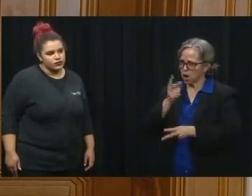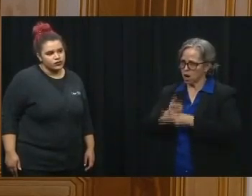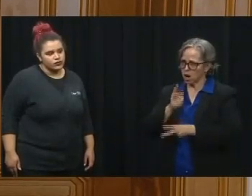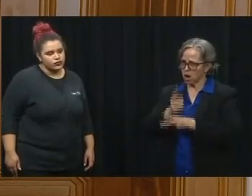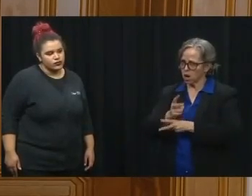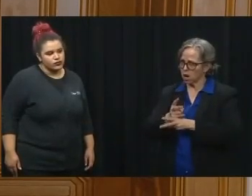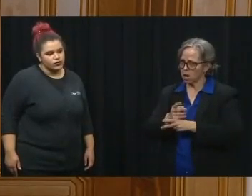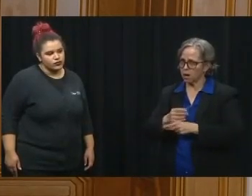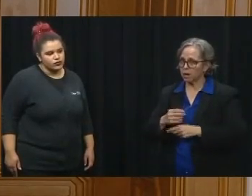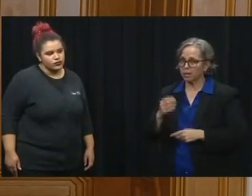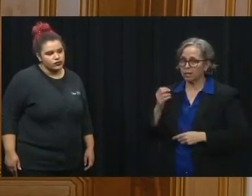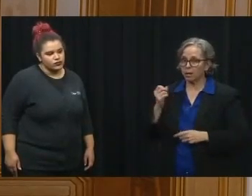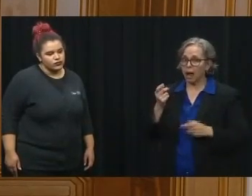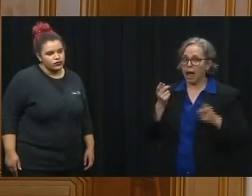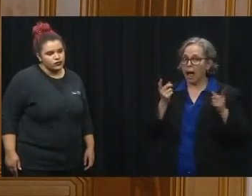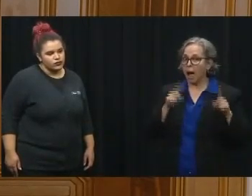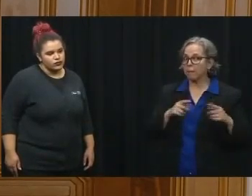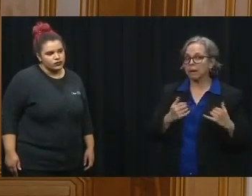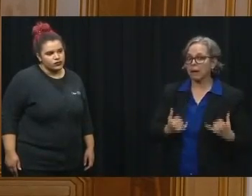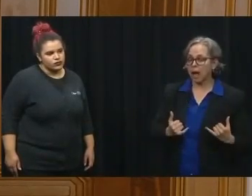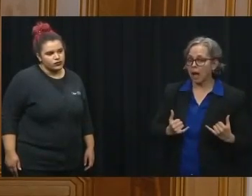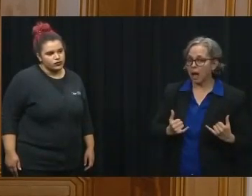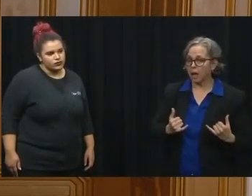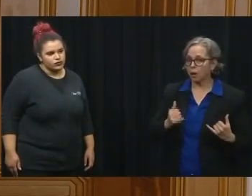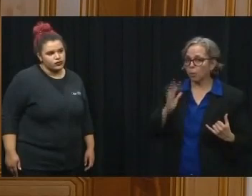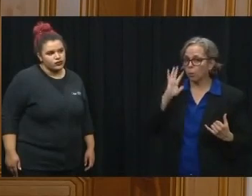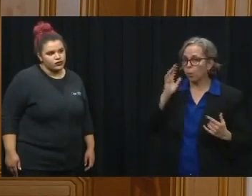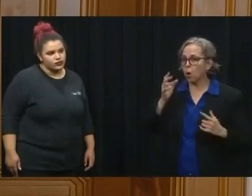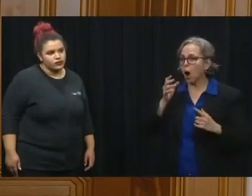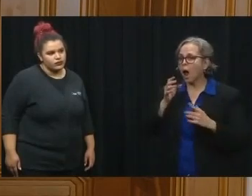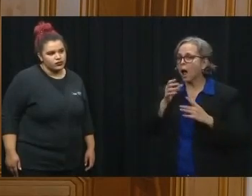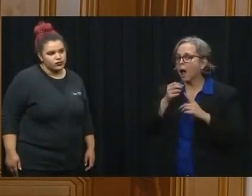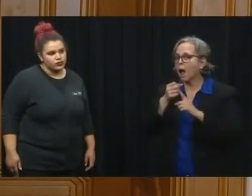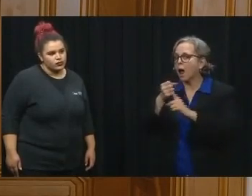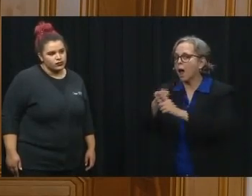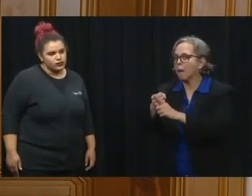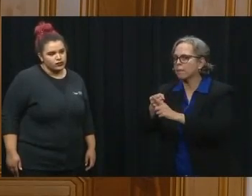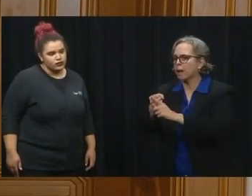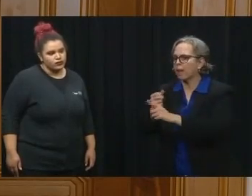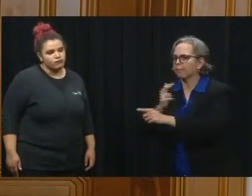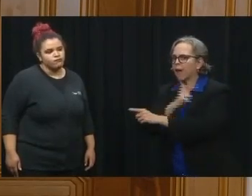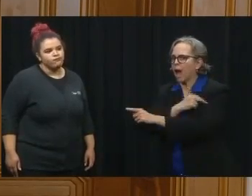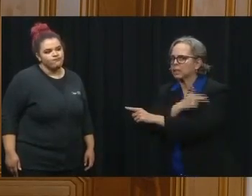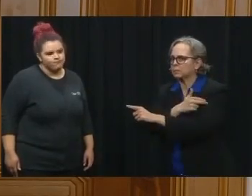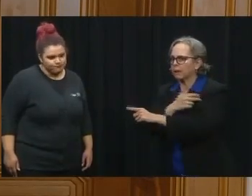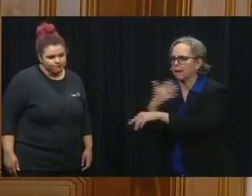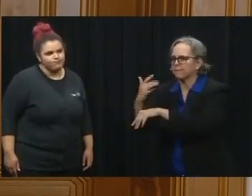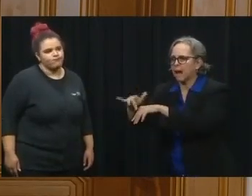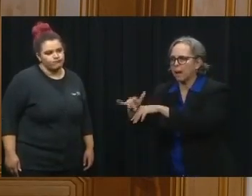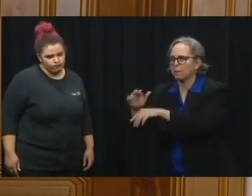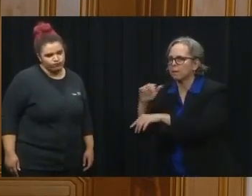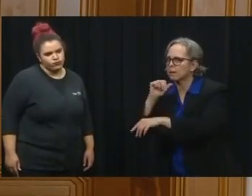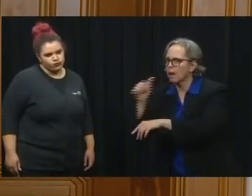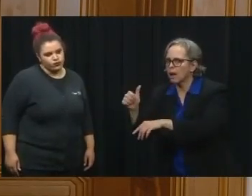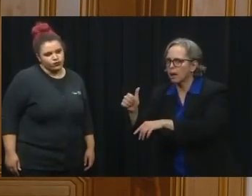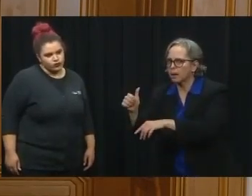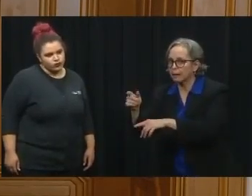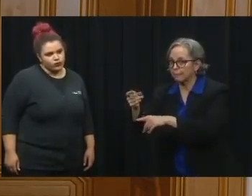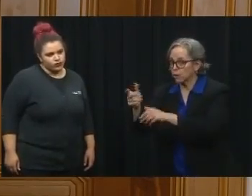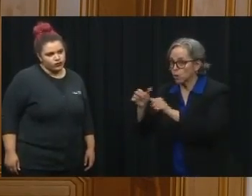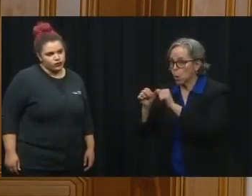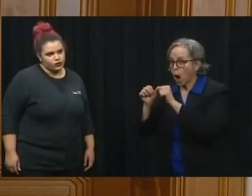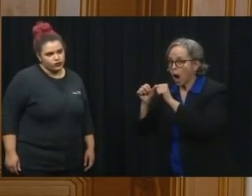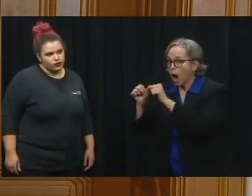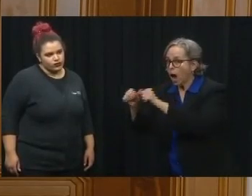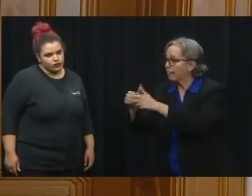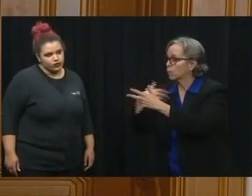to determine whether we literally have the capacity in our hospitals. Even if we build them out double what we have, what we do now